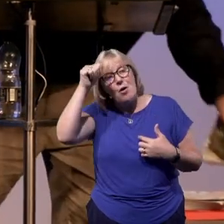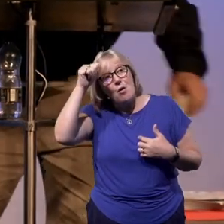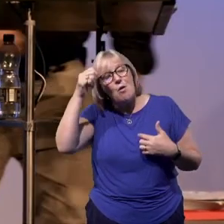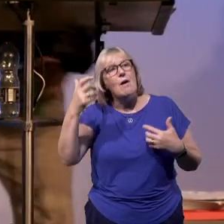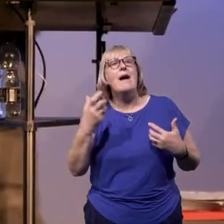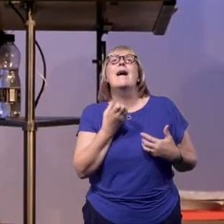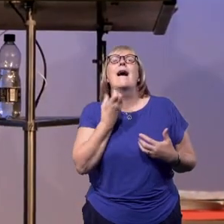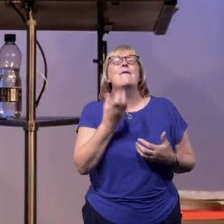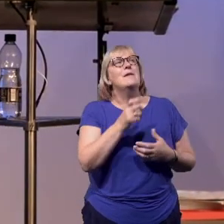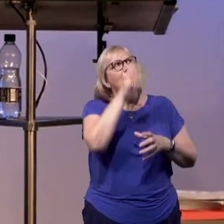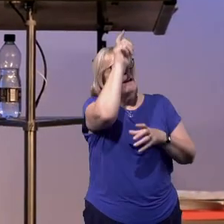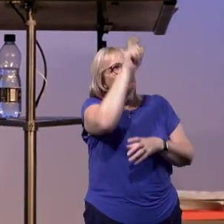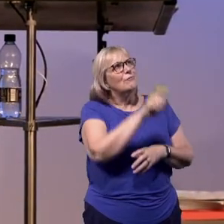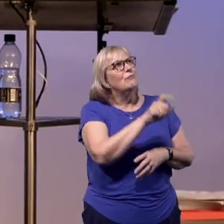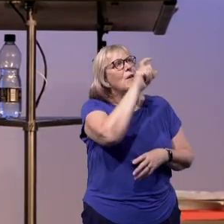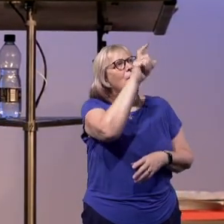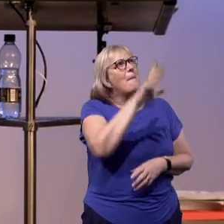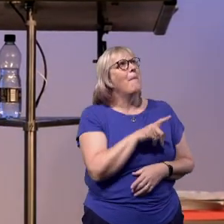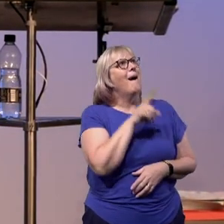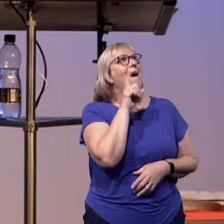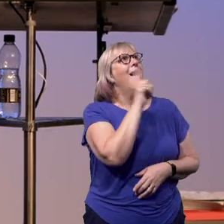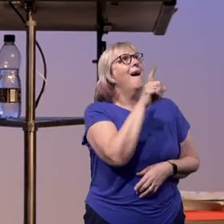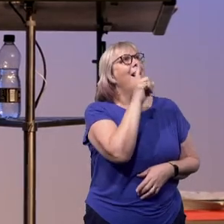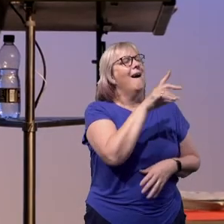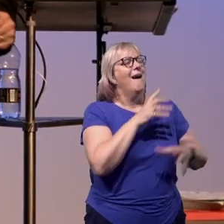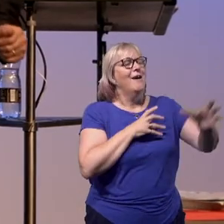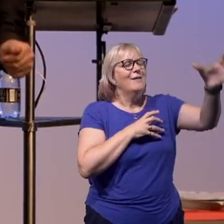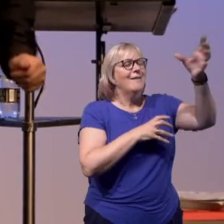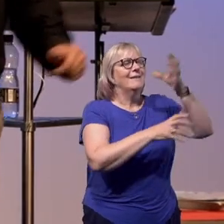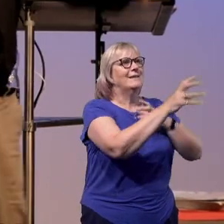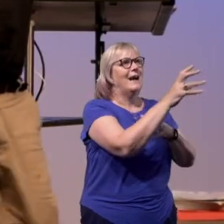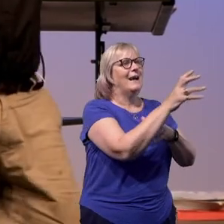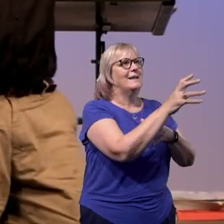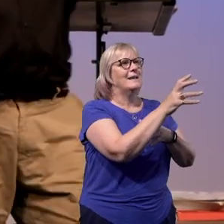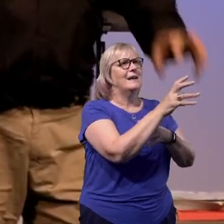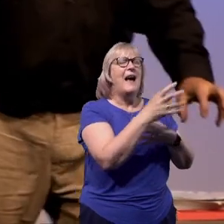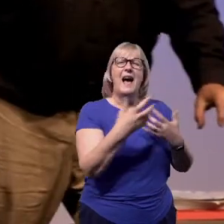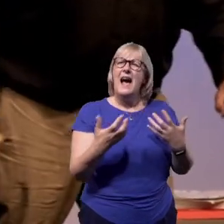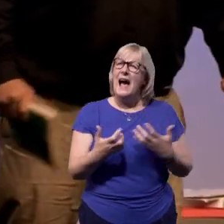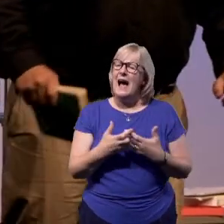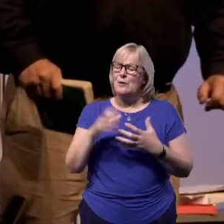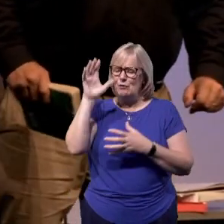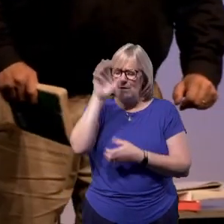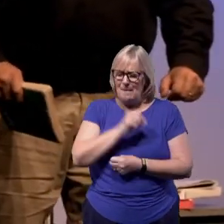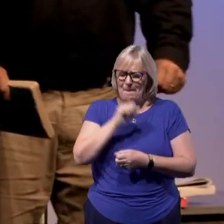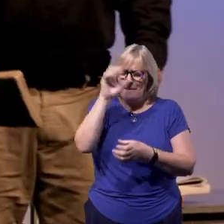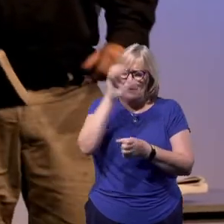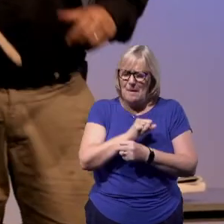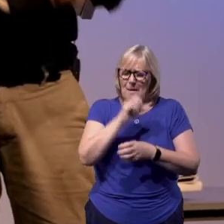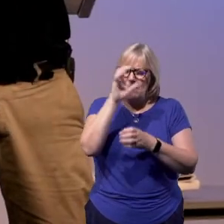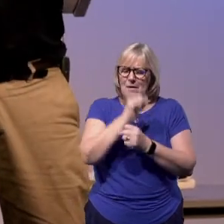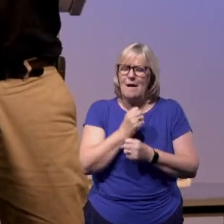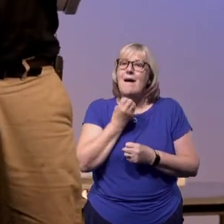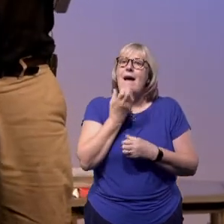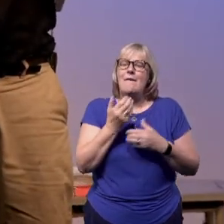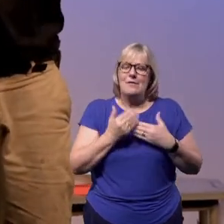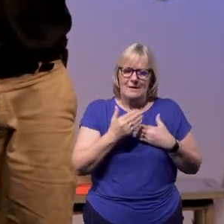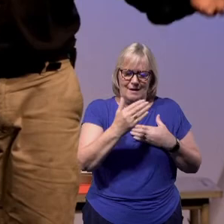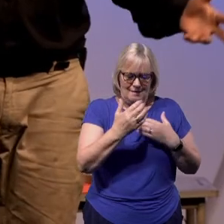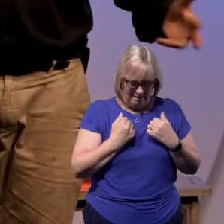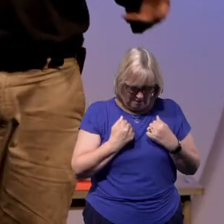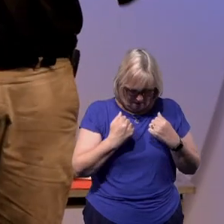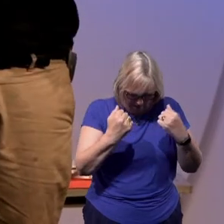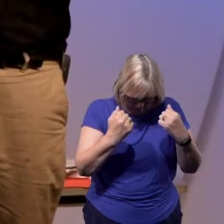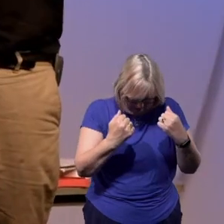each day, I keep looking at my sin. I grow downwards, and then I see